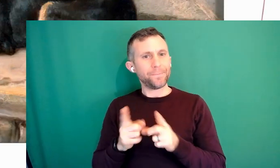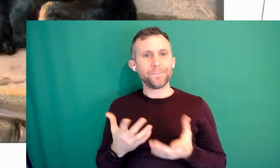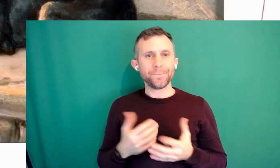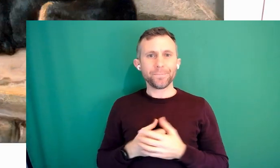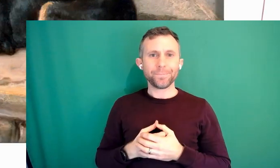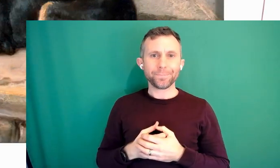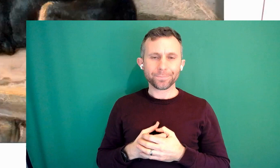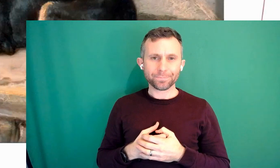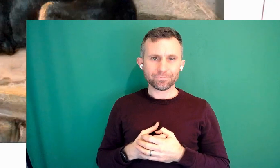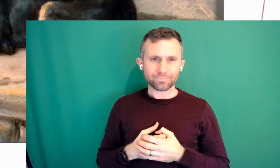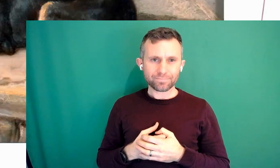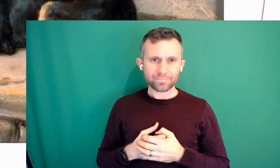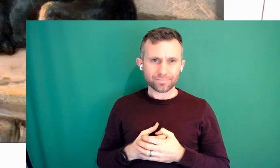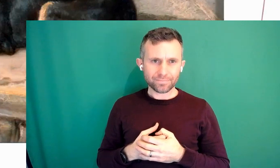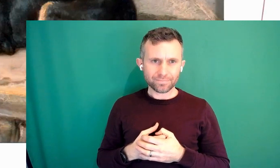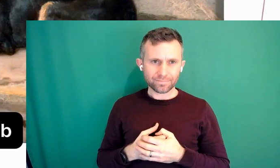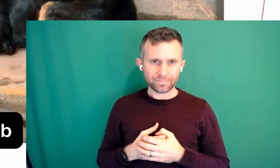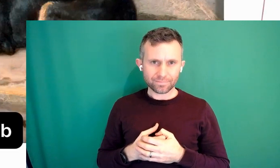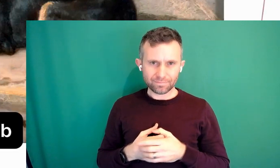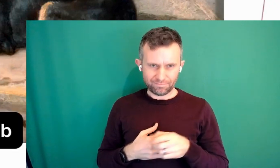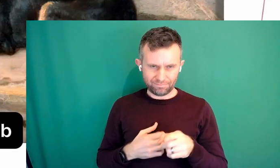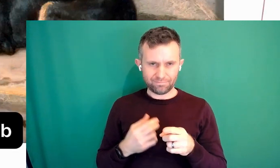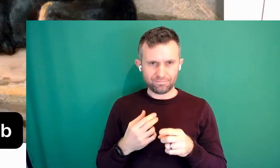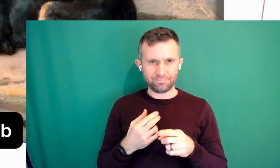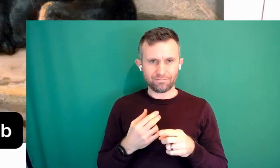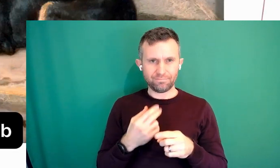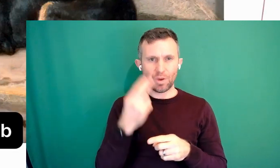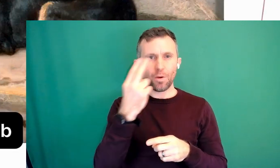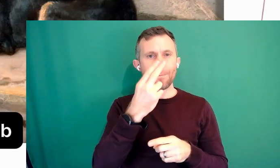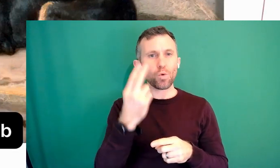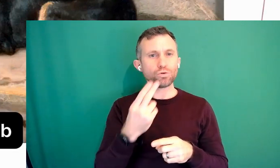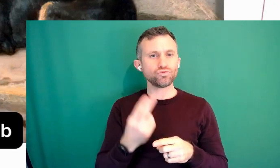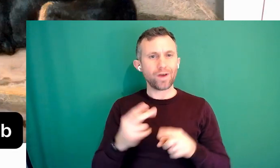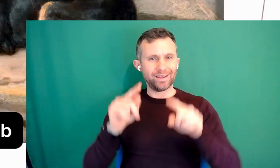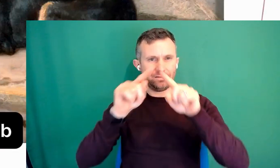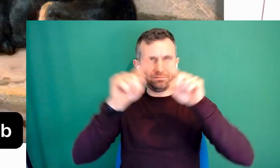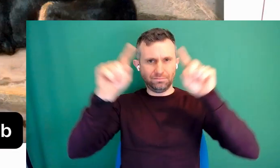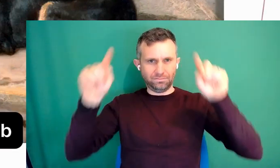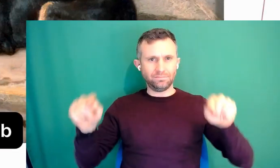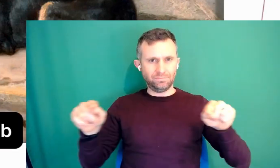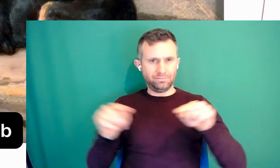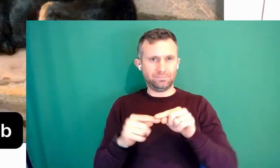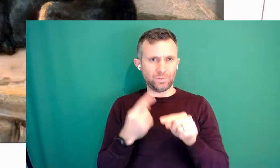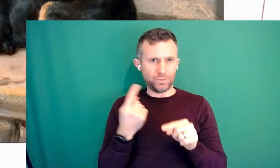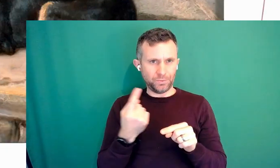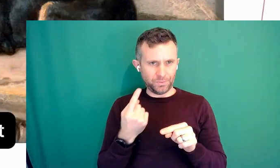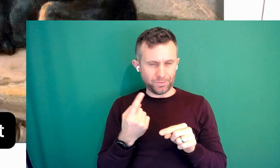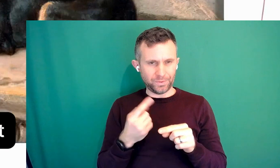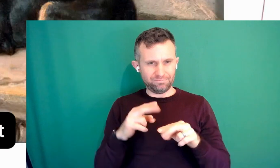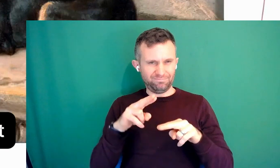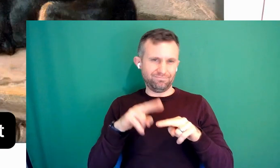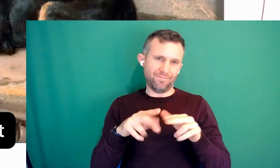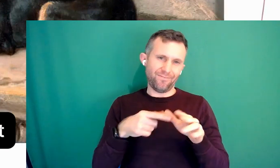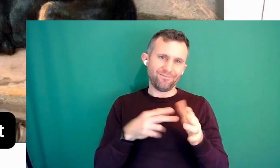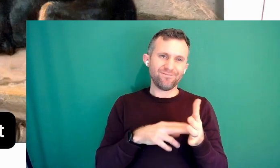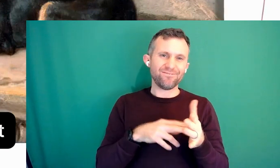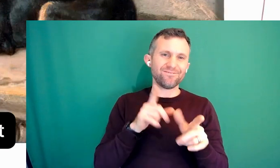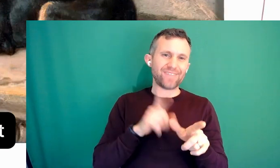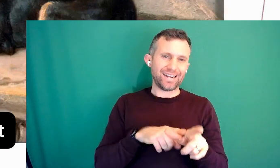in 1820, but Soane memorialised her with an impressive tomb, which we will see